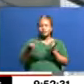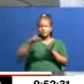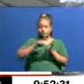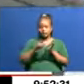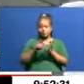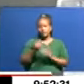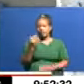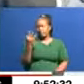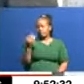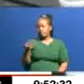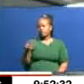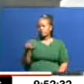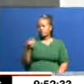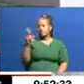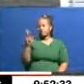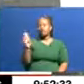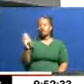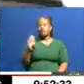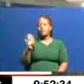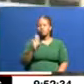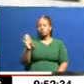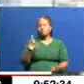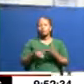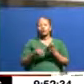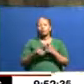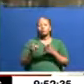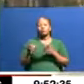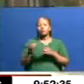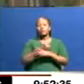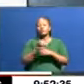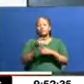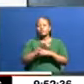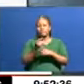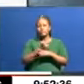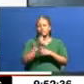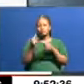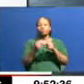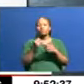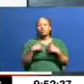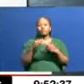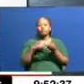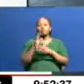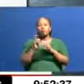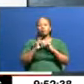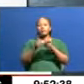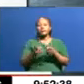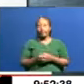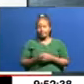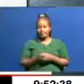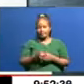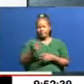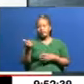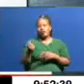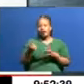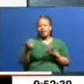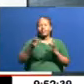billion shillings on account of aggressive staff training and poaching top-notch talent. Total operating expenses rose by